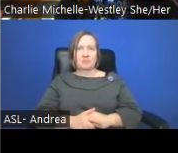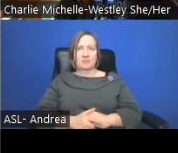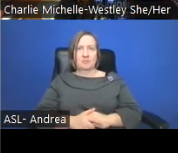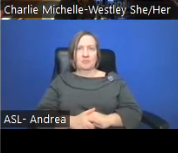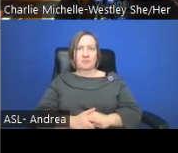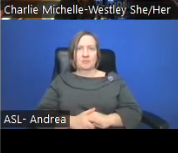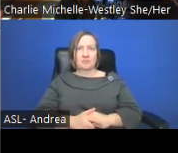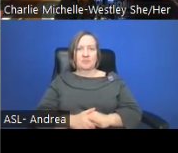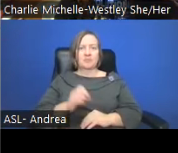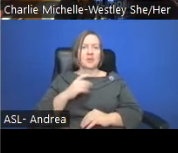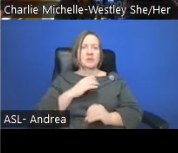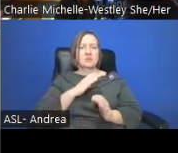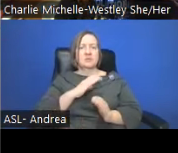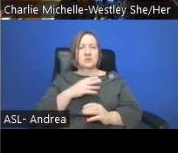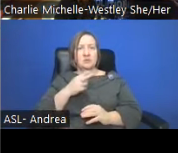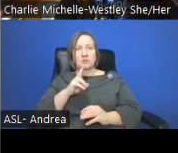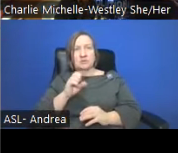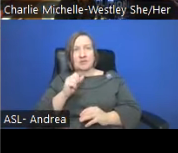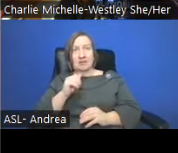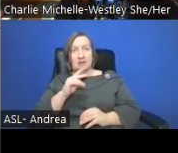all right, Commissioner Hussaini, did I fix it?